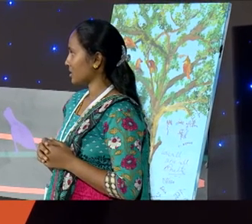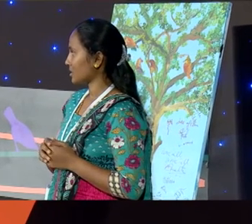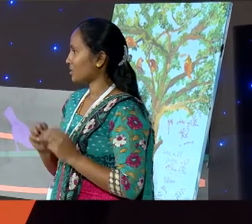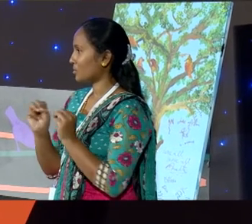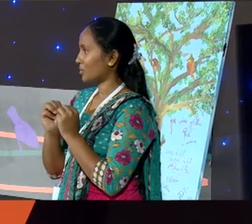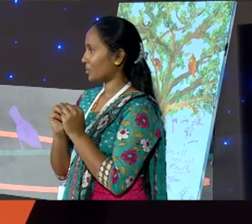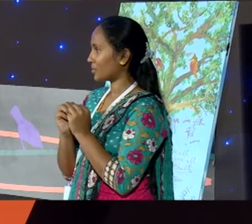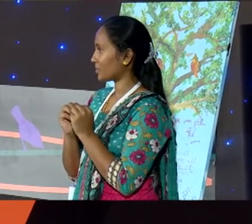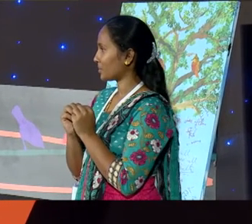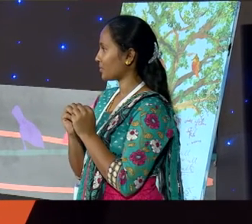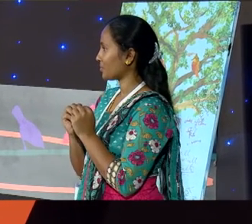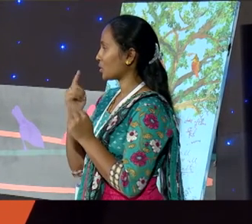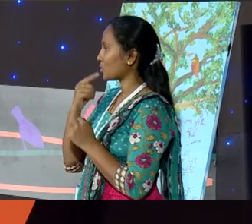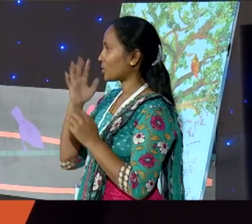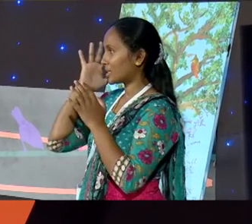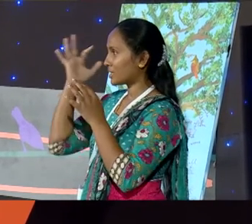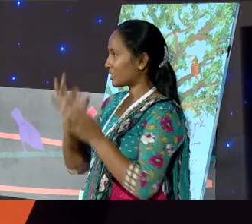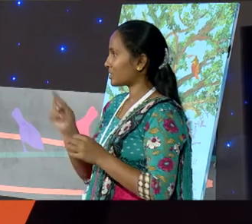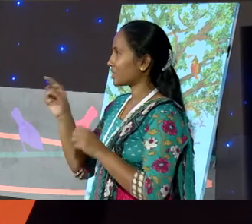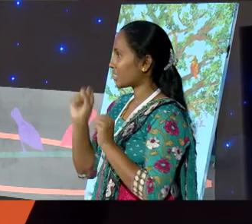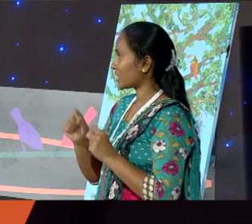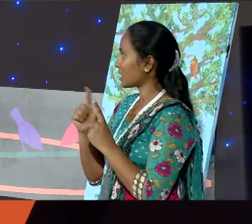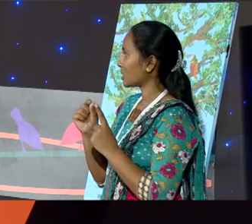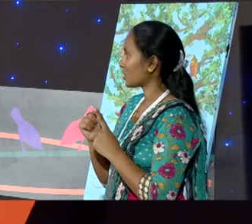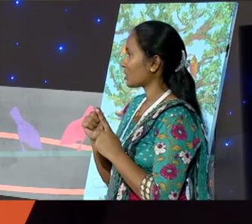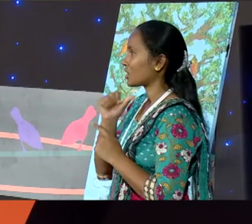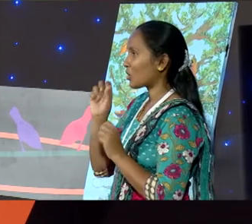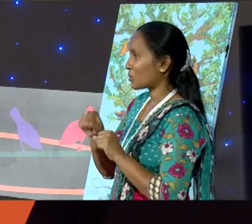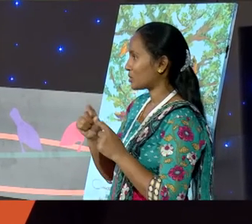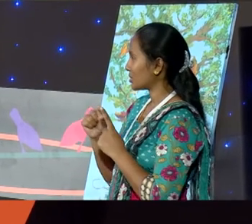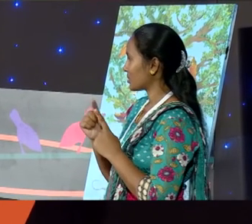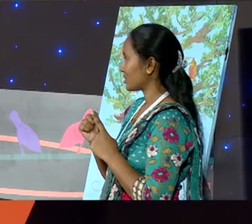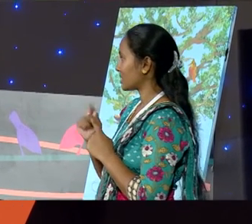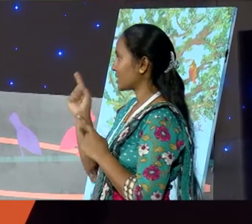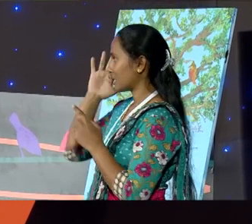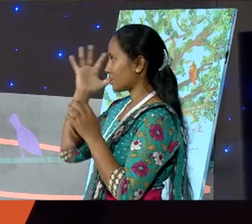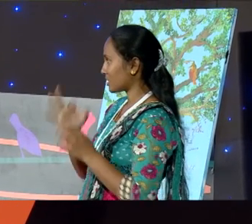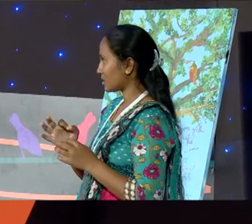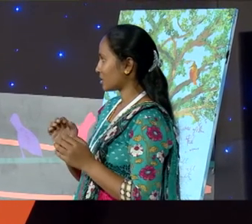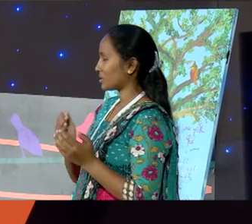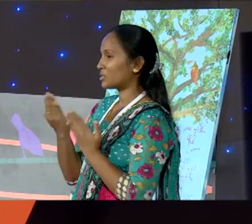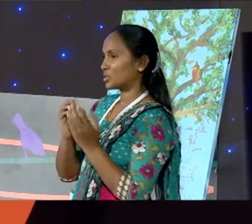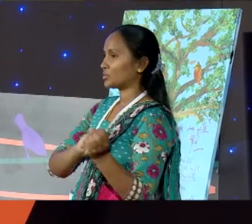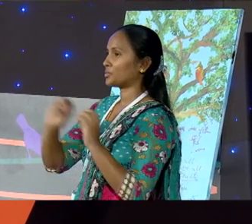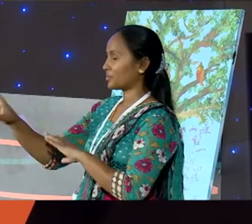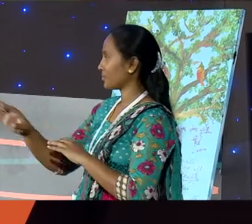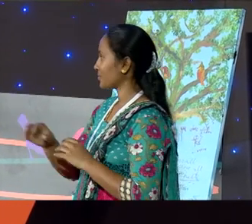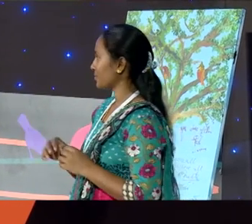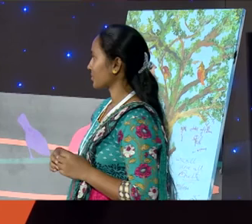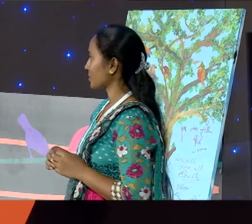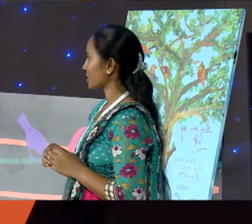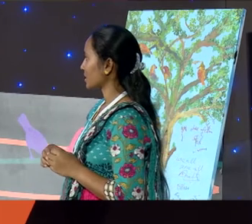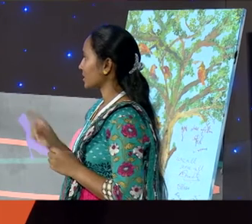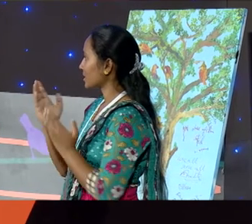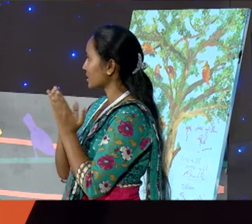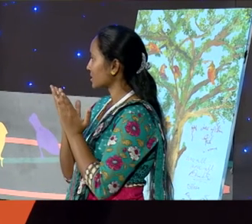at that time who decided to see what I can do and not what I cannot do, and decided to enroll me in school. I